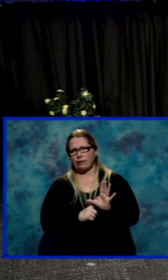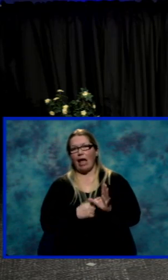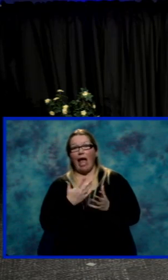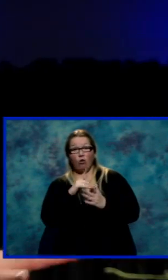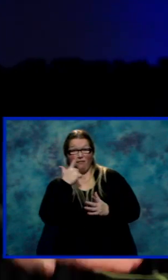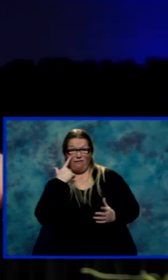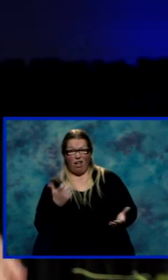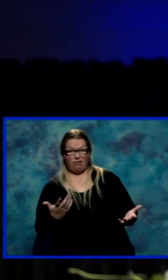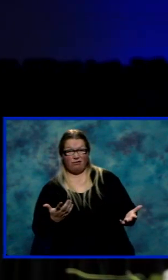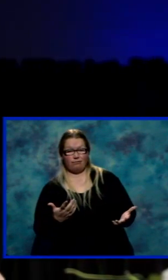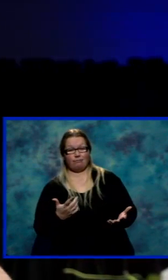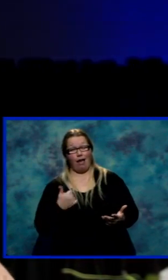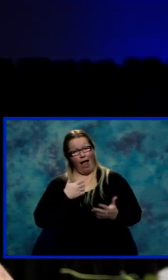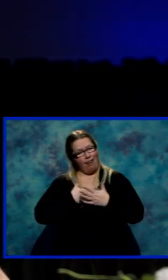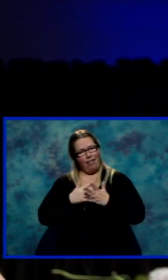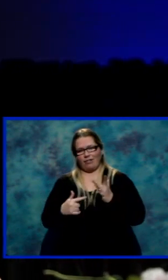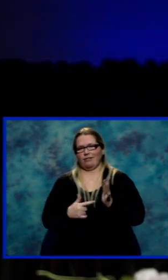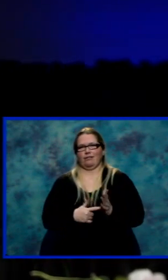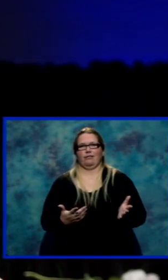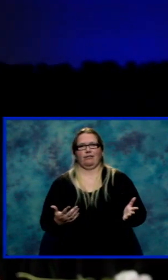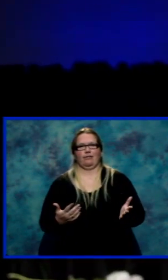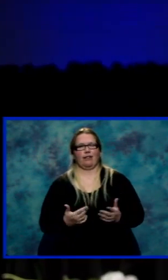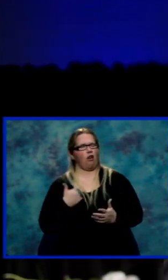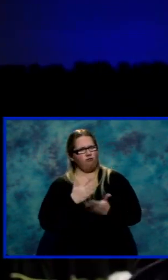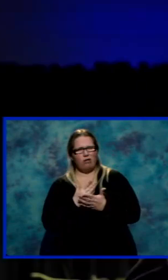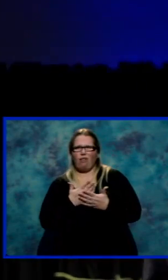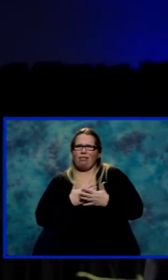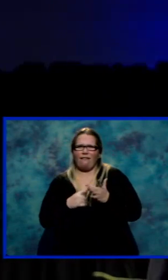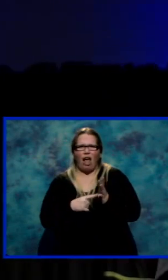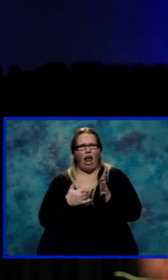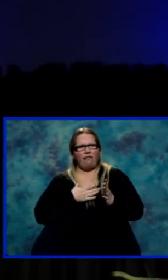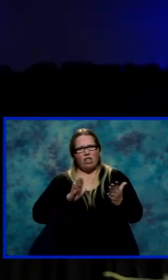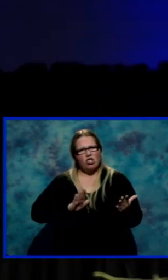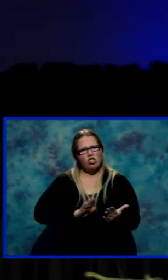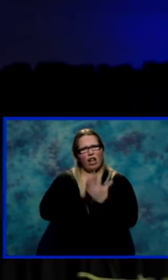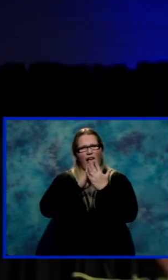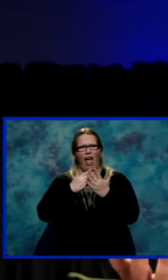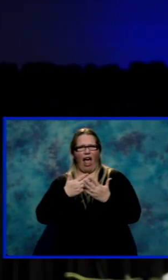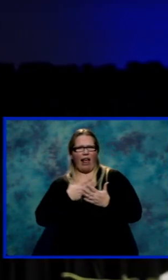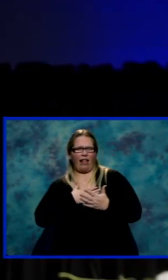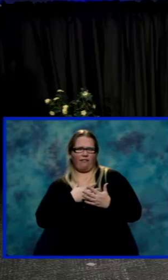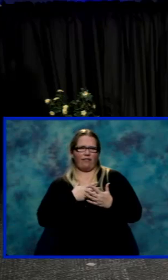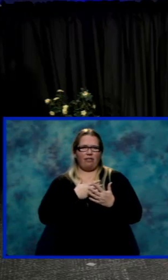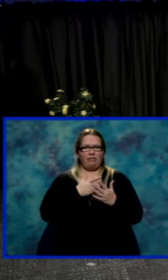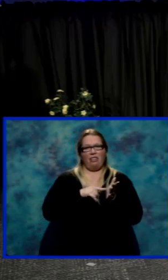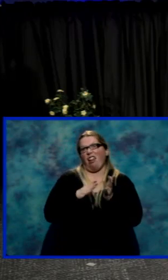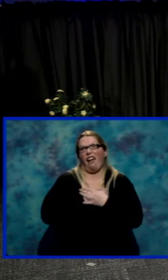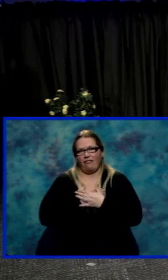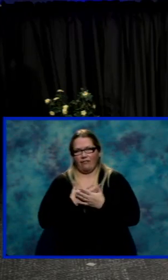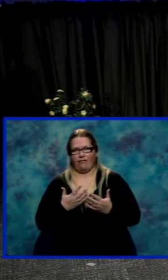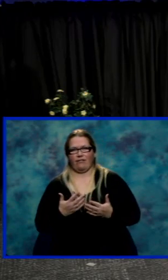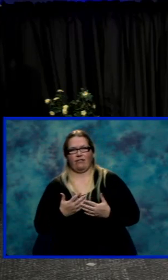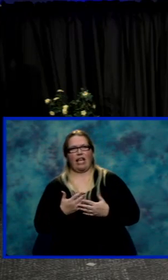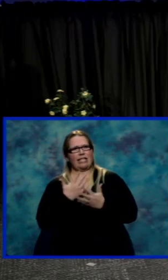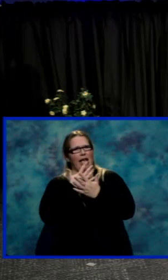Well, it must have been all right because you're here. Loved it. I've really loved it. I've loved the challenge. I've loved the hatred. I've loved the love. You know, it's amazing